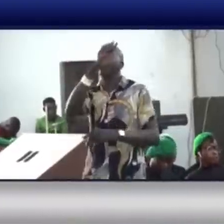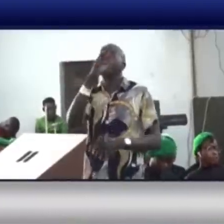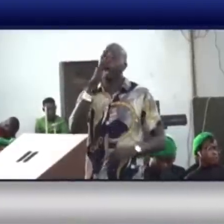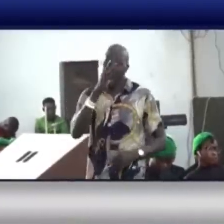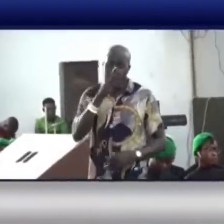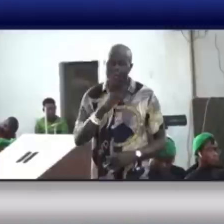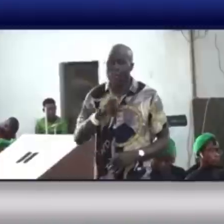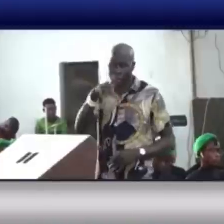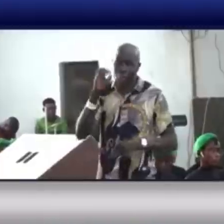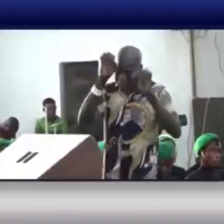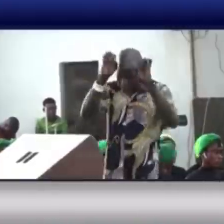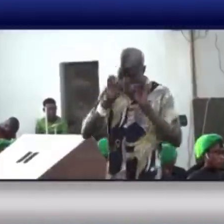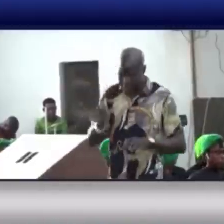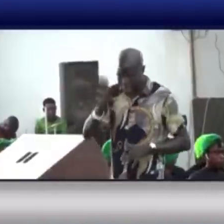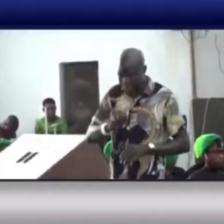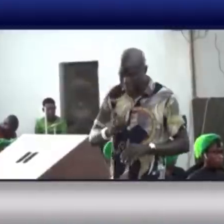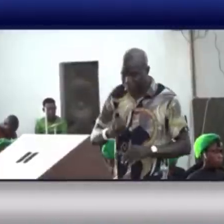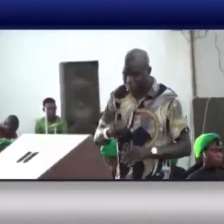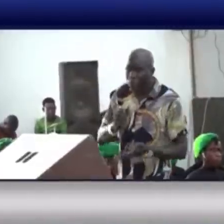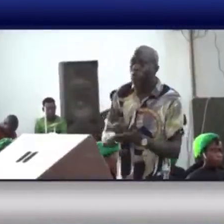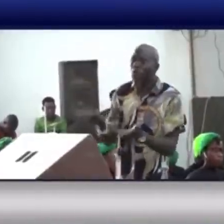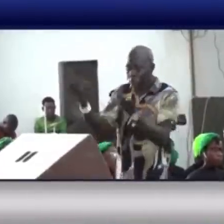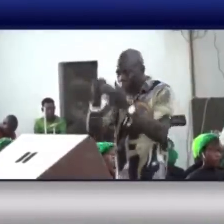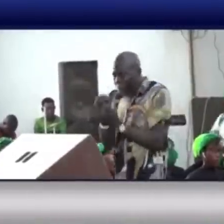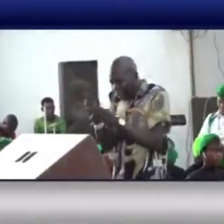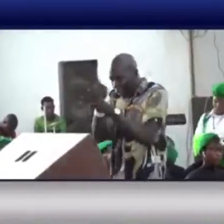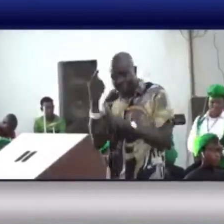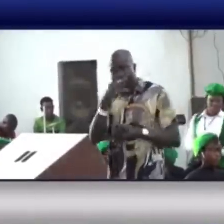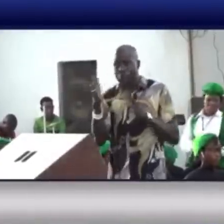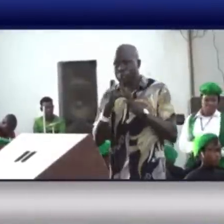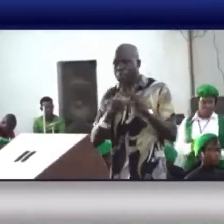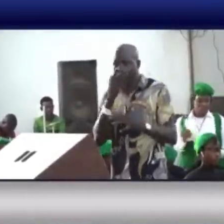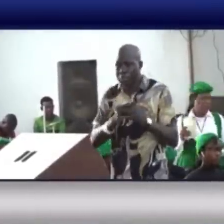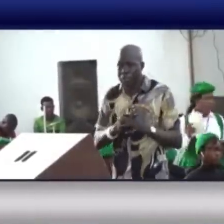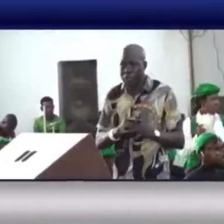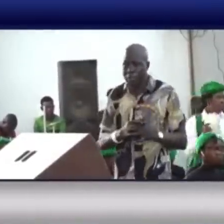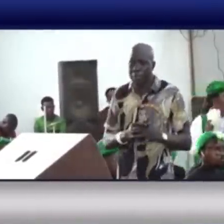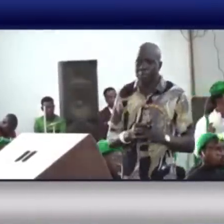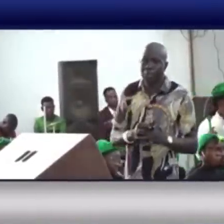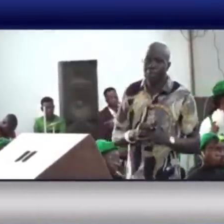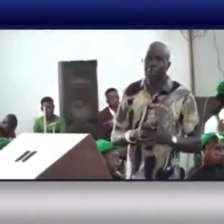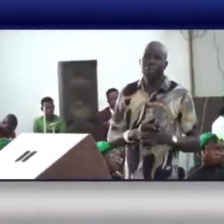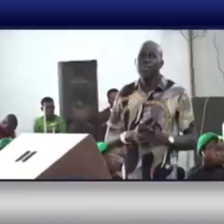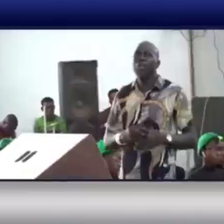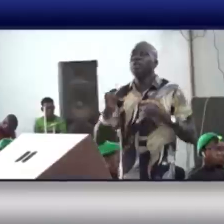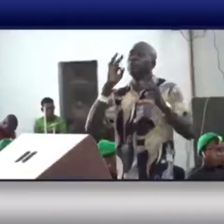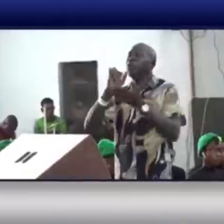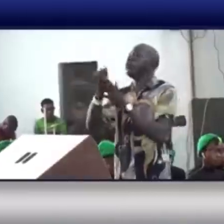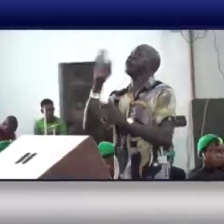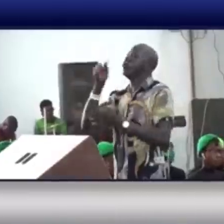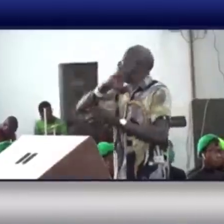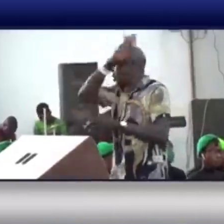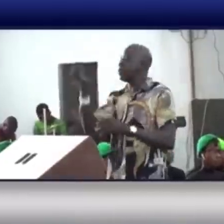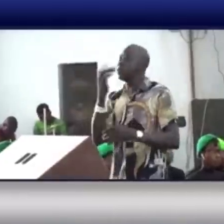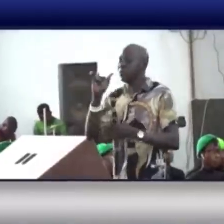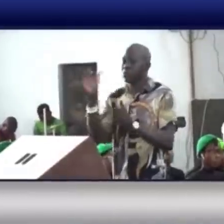have sober. You've trained them. Wabera zima atoju nyiloruko Jesus. They will begin to take care of you. Oje omo ne kanle no.